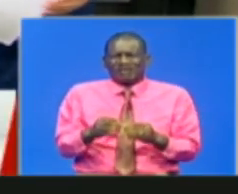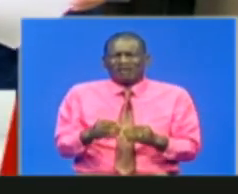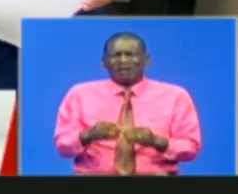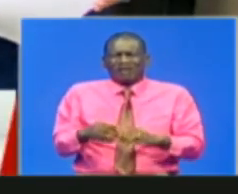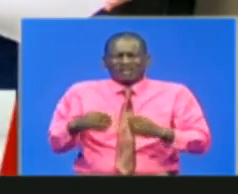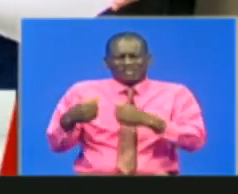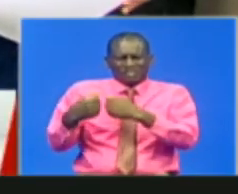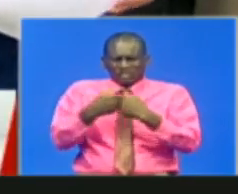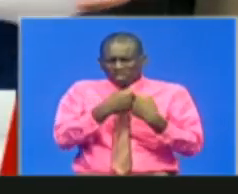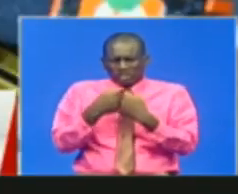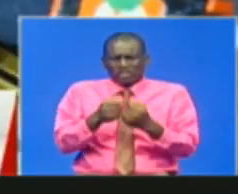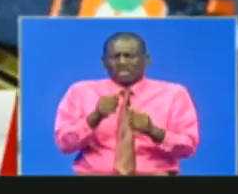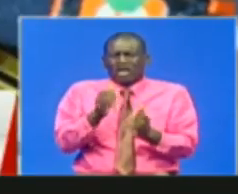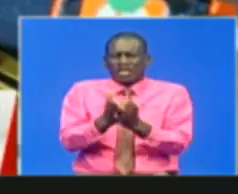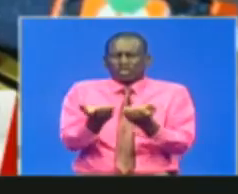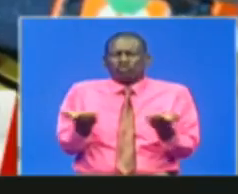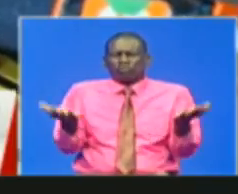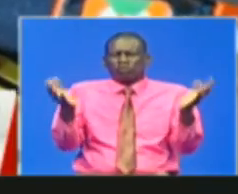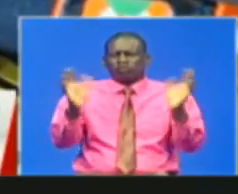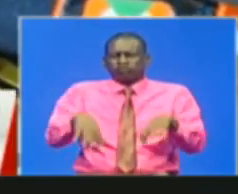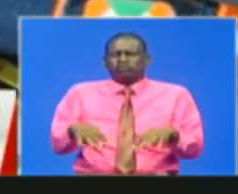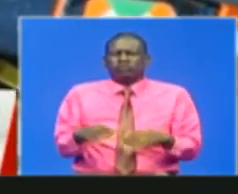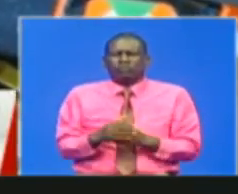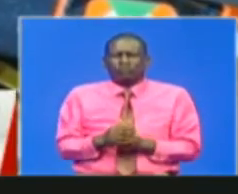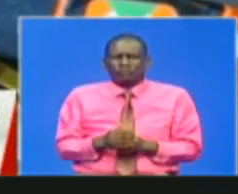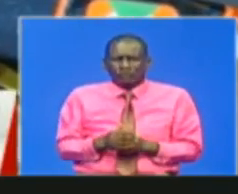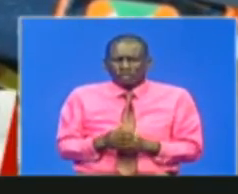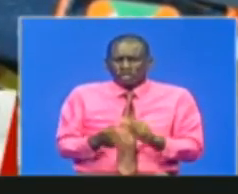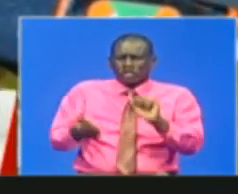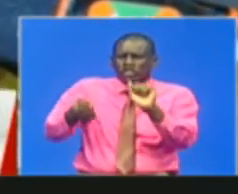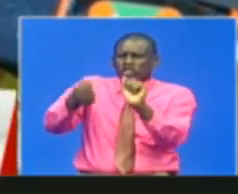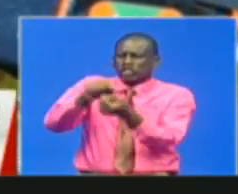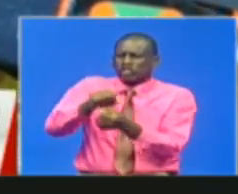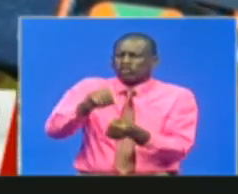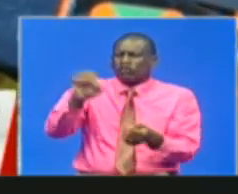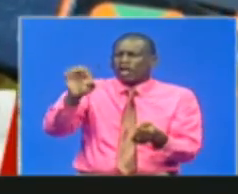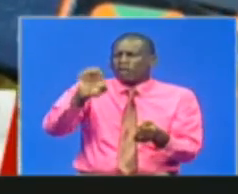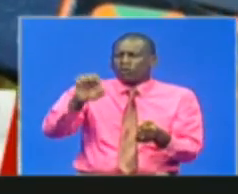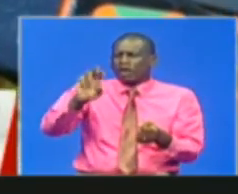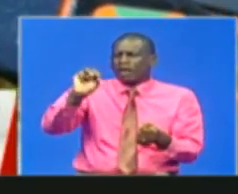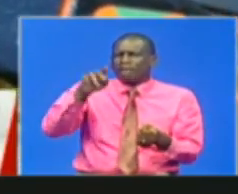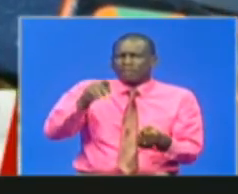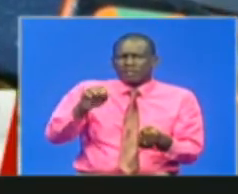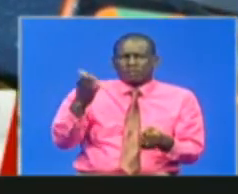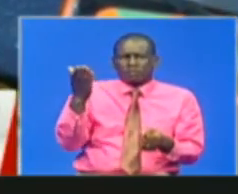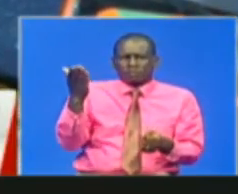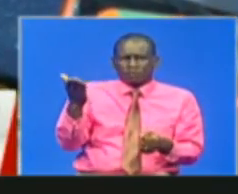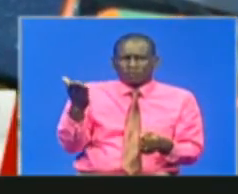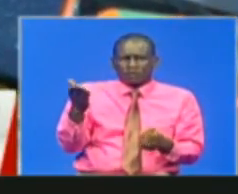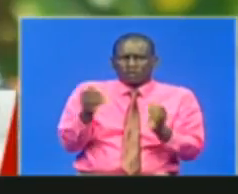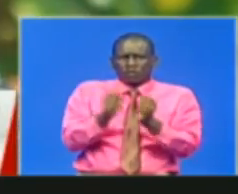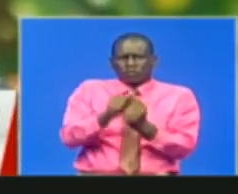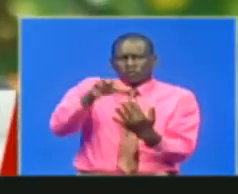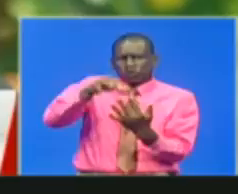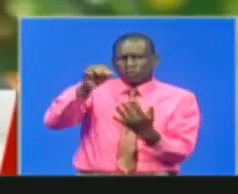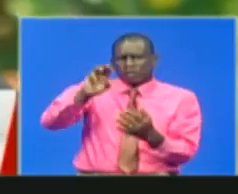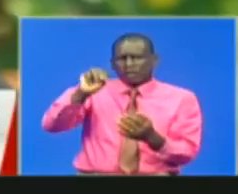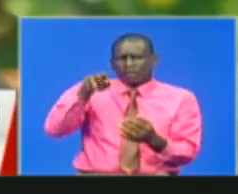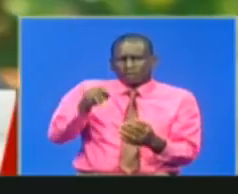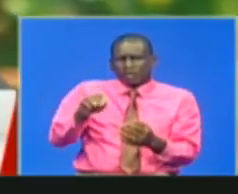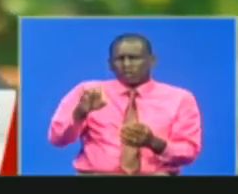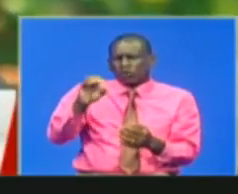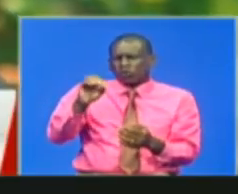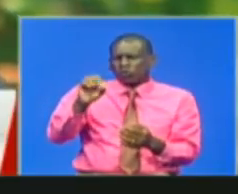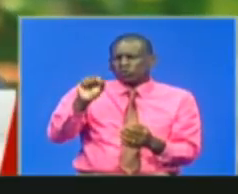to be dissolved. The replacement of Emuhaya MP Omboko Milemba with nominated MP Godfrey